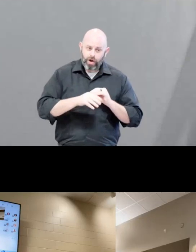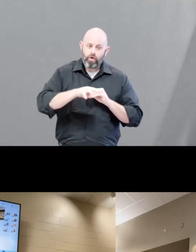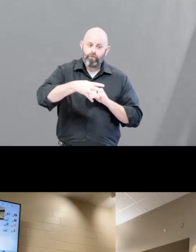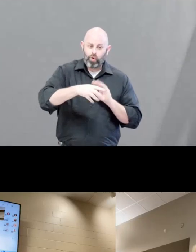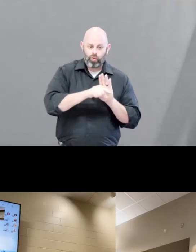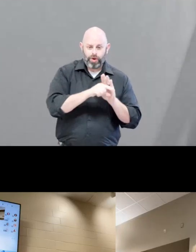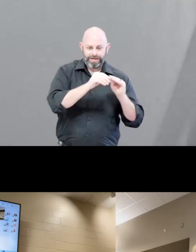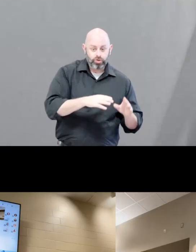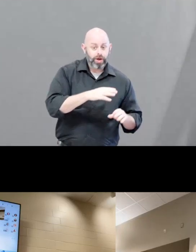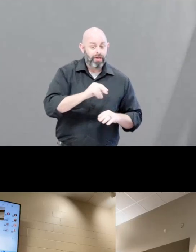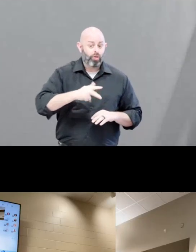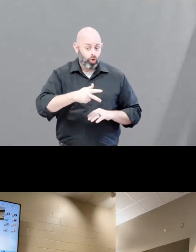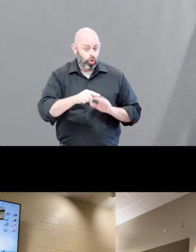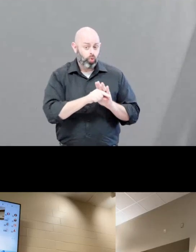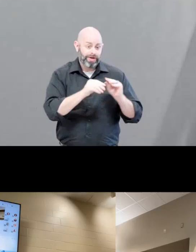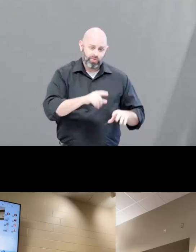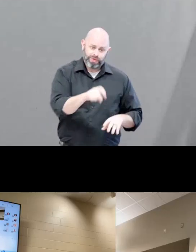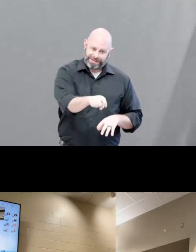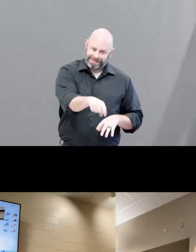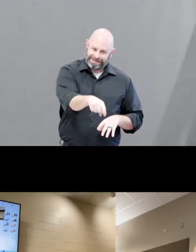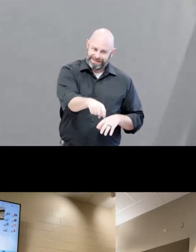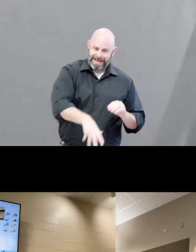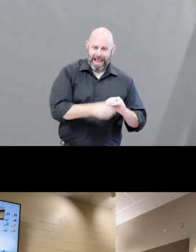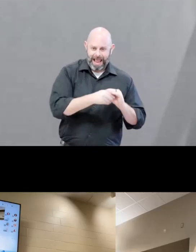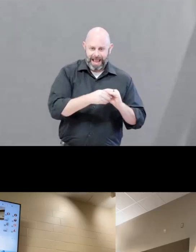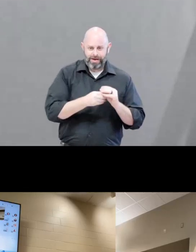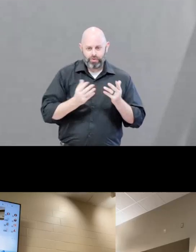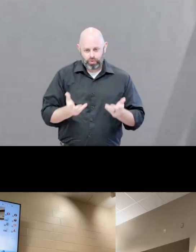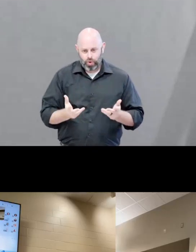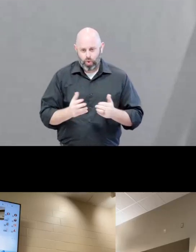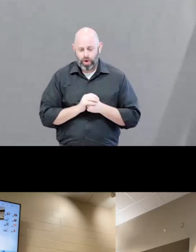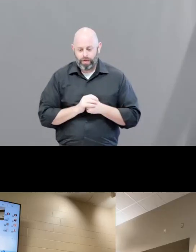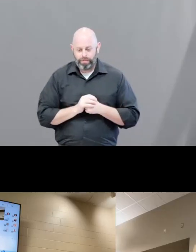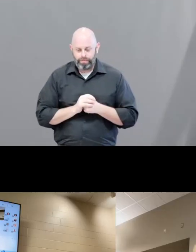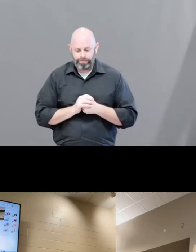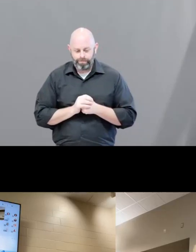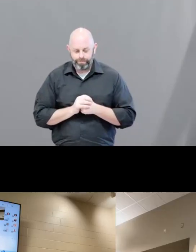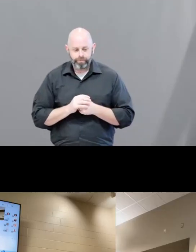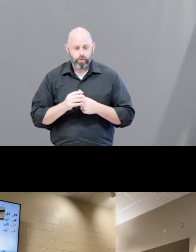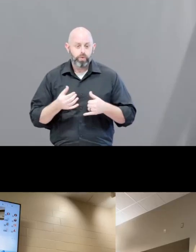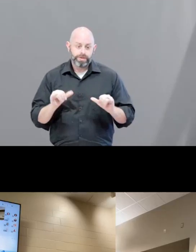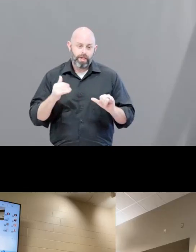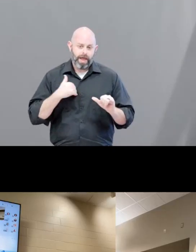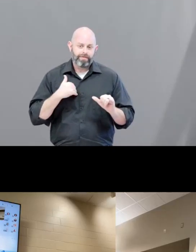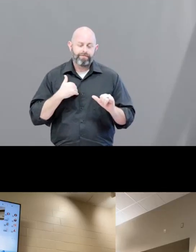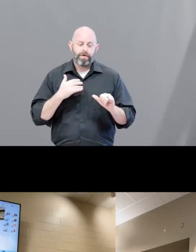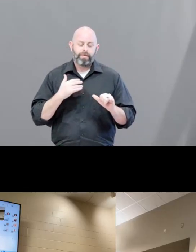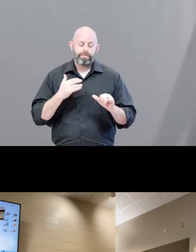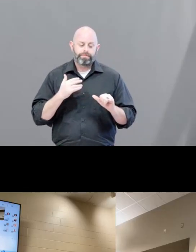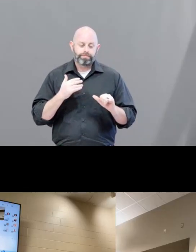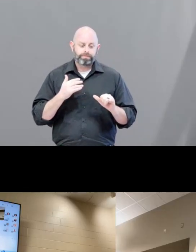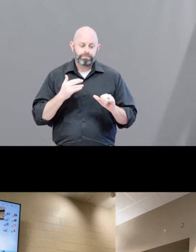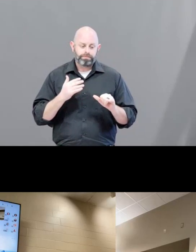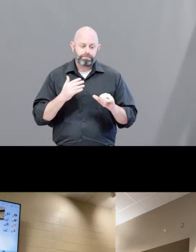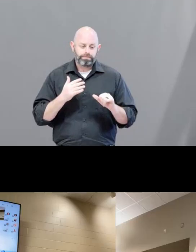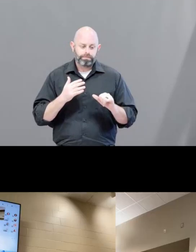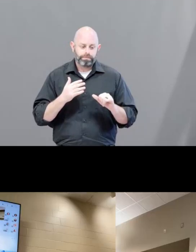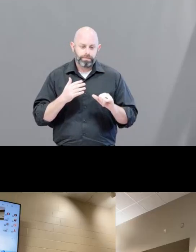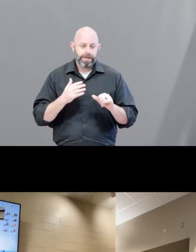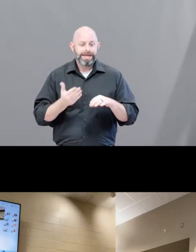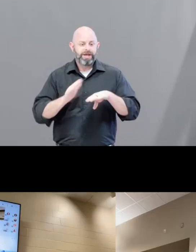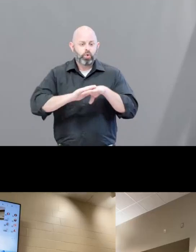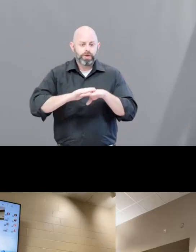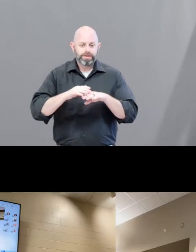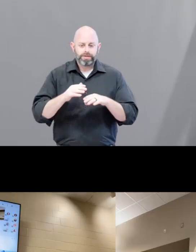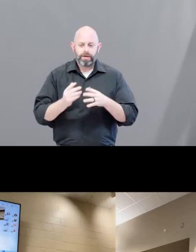grade teacher and a 3rd grade teacher. So we still have educators, increased